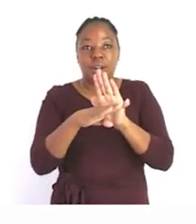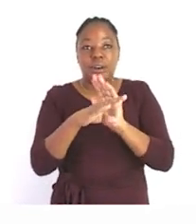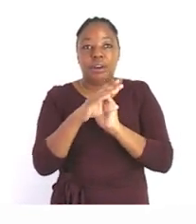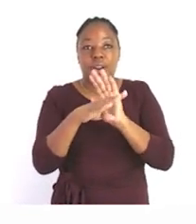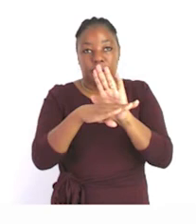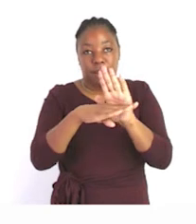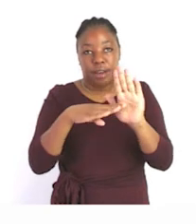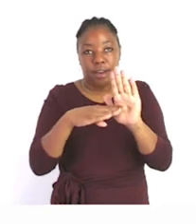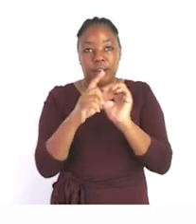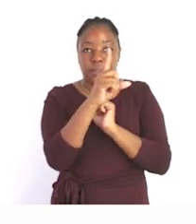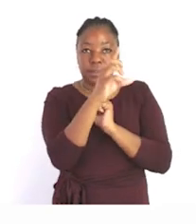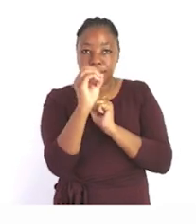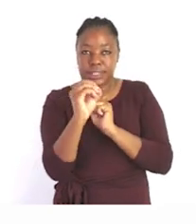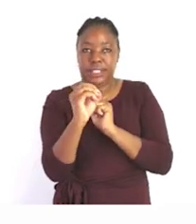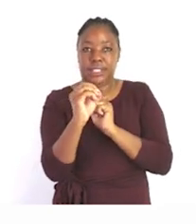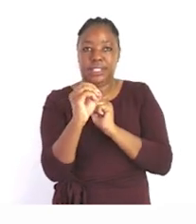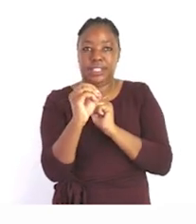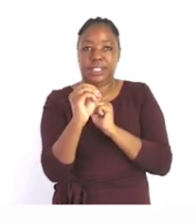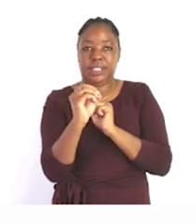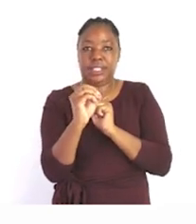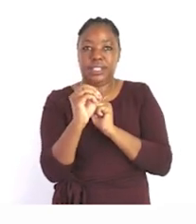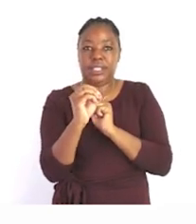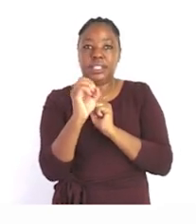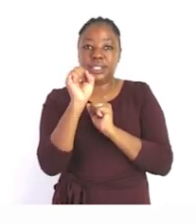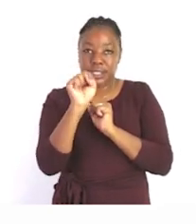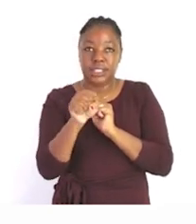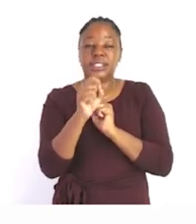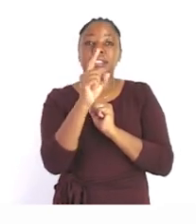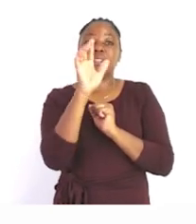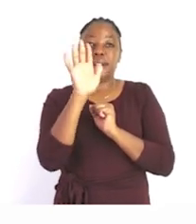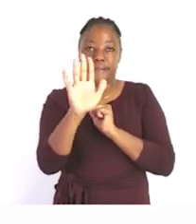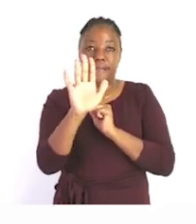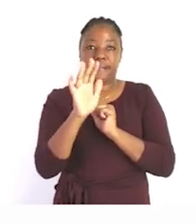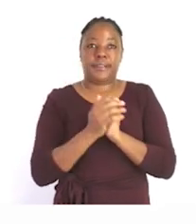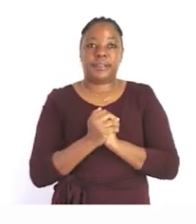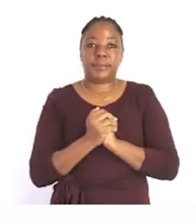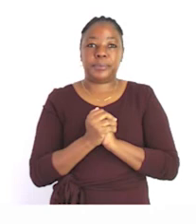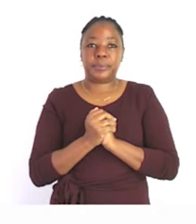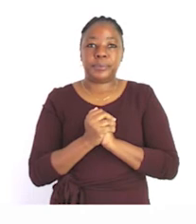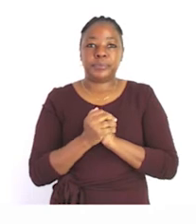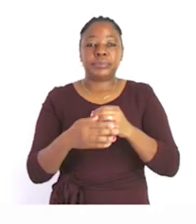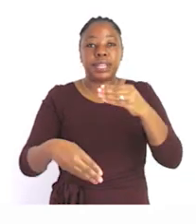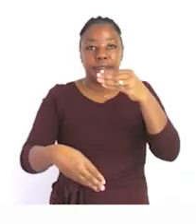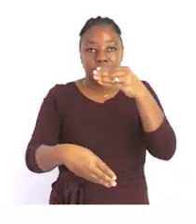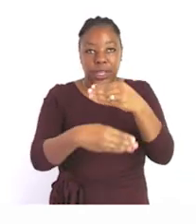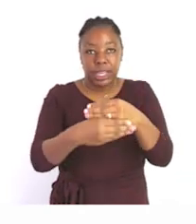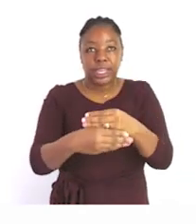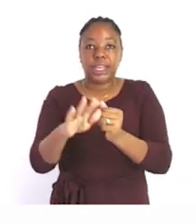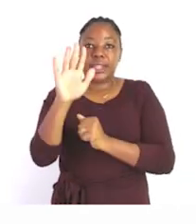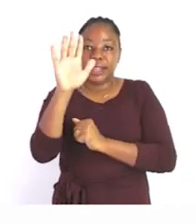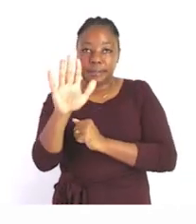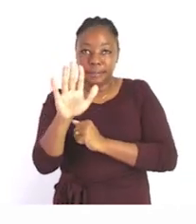10 is 5. And then if you double that 5, you should